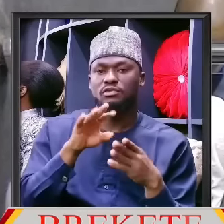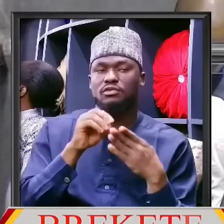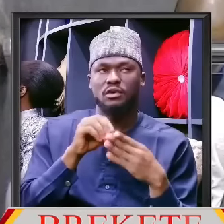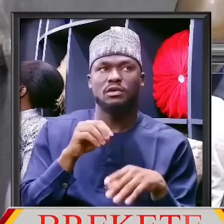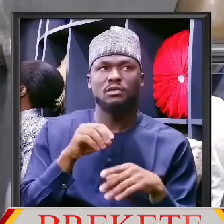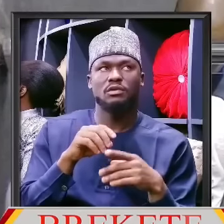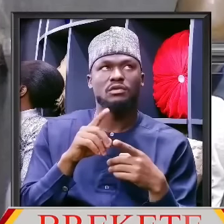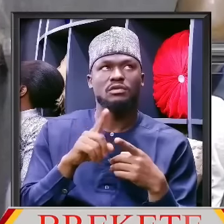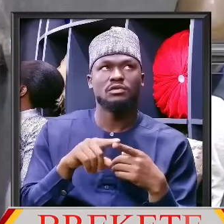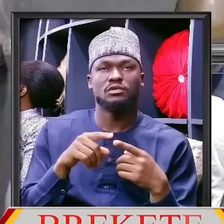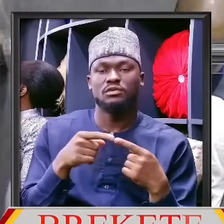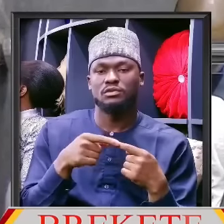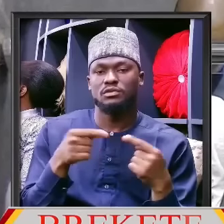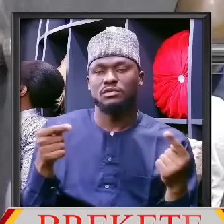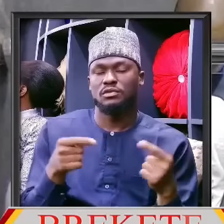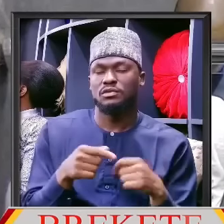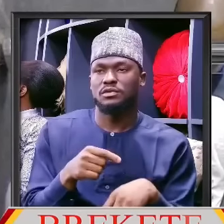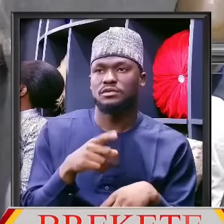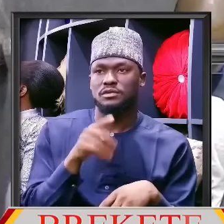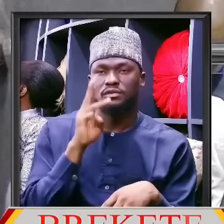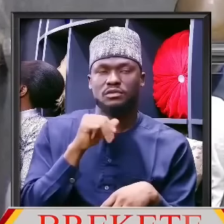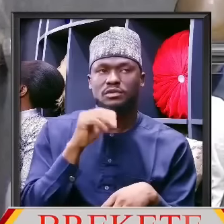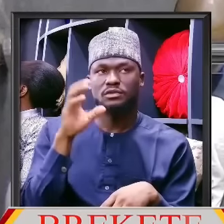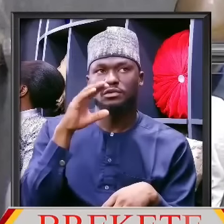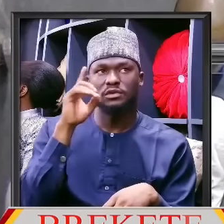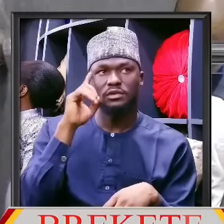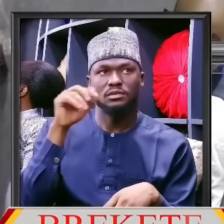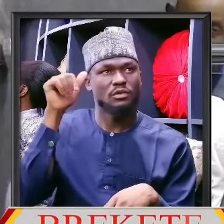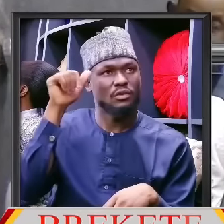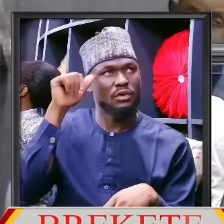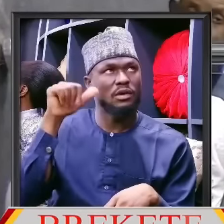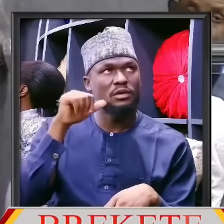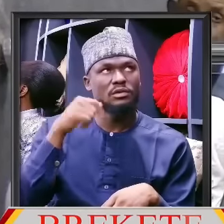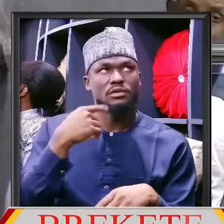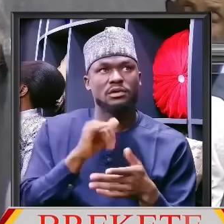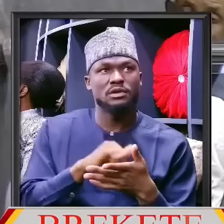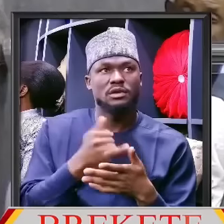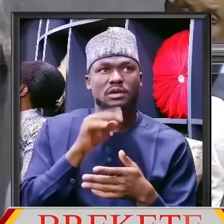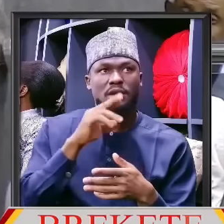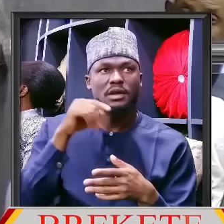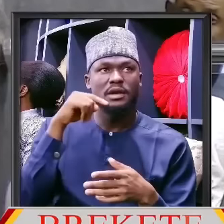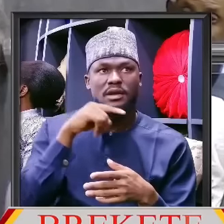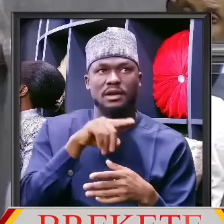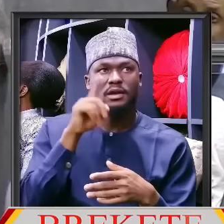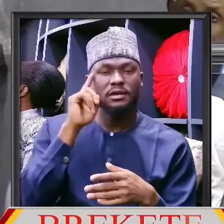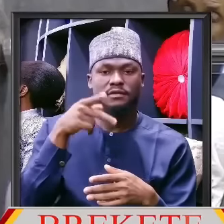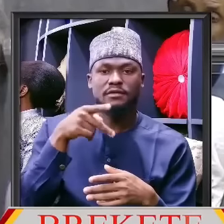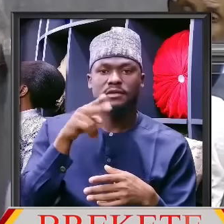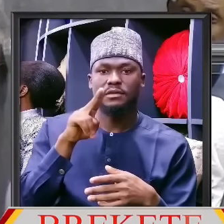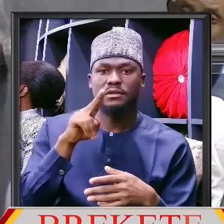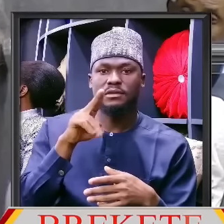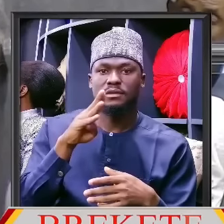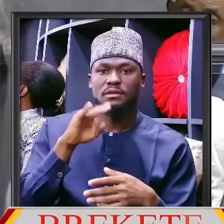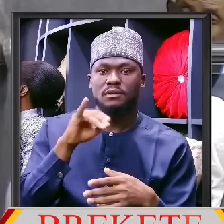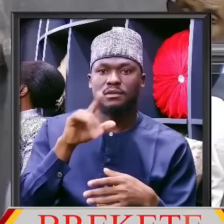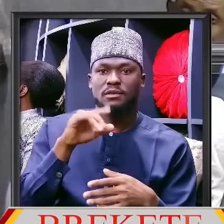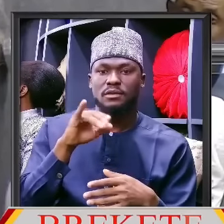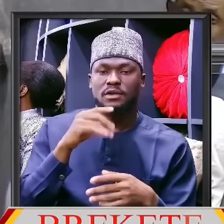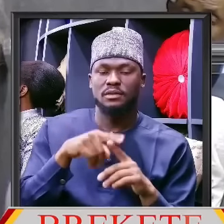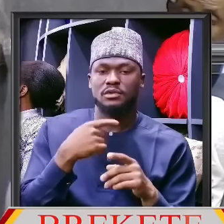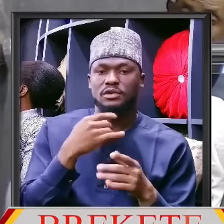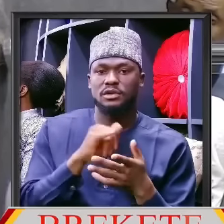counter propaganda. You no go look adult say in the lie for public. Instead, you go talk, say, this